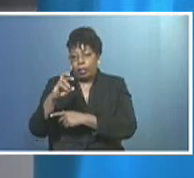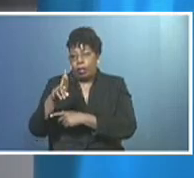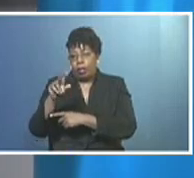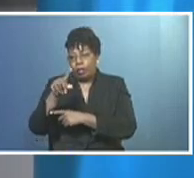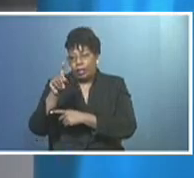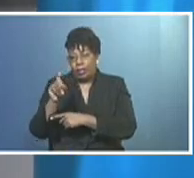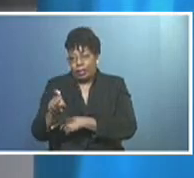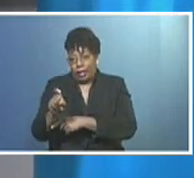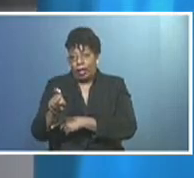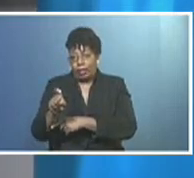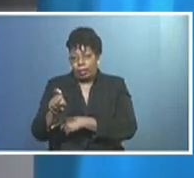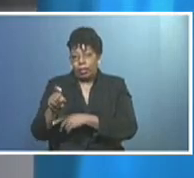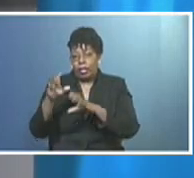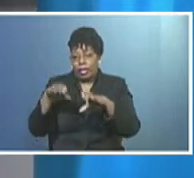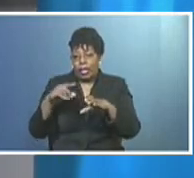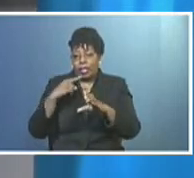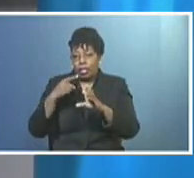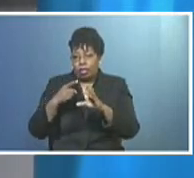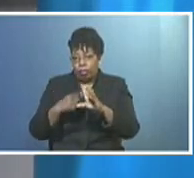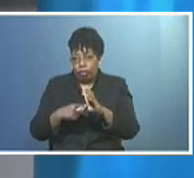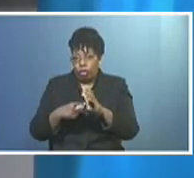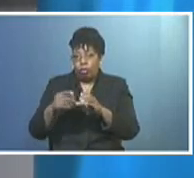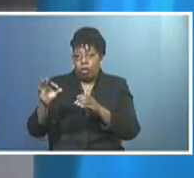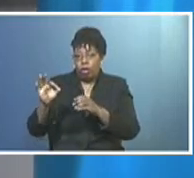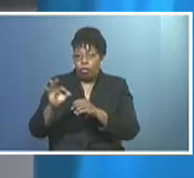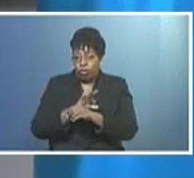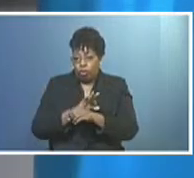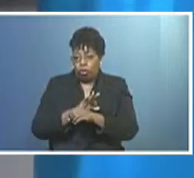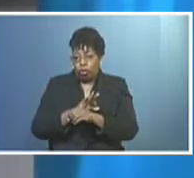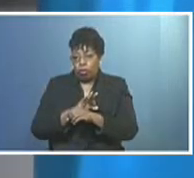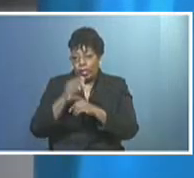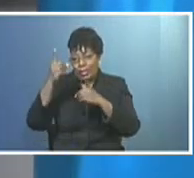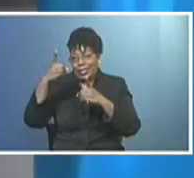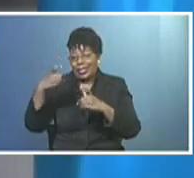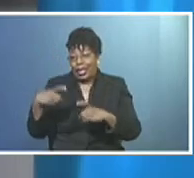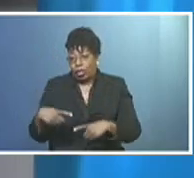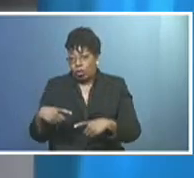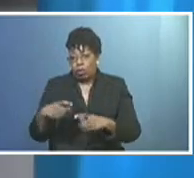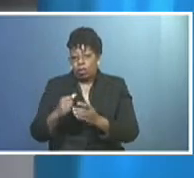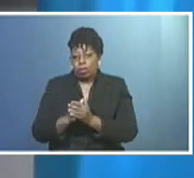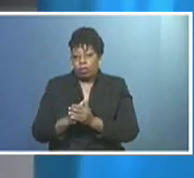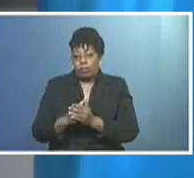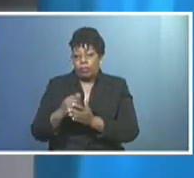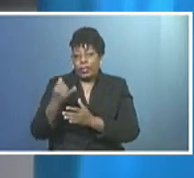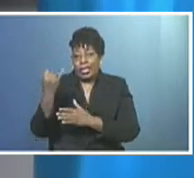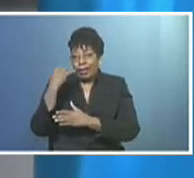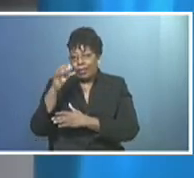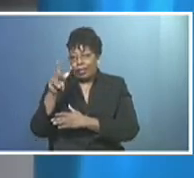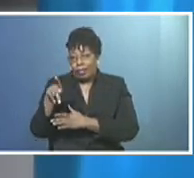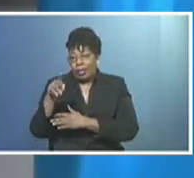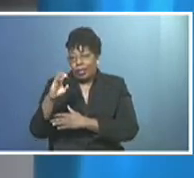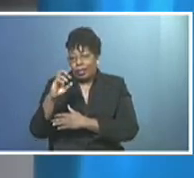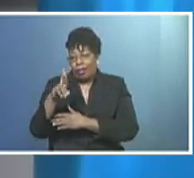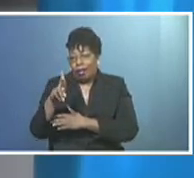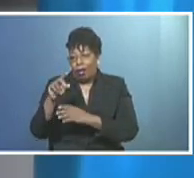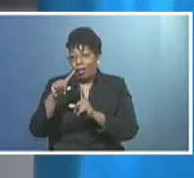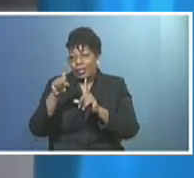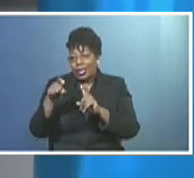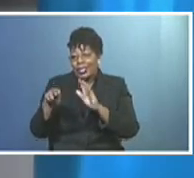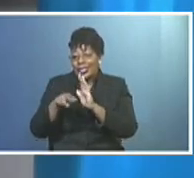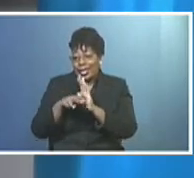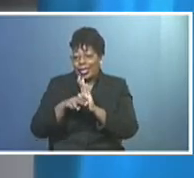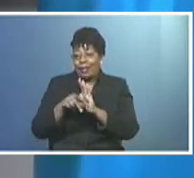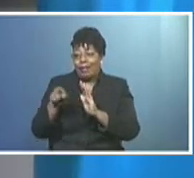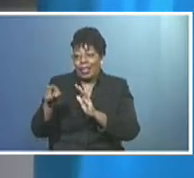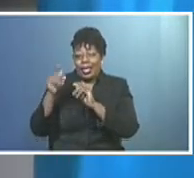test can confirm fully the diagnosis. If the RT-PCR test comes back negative,